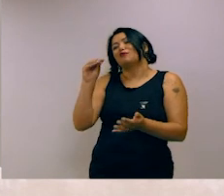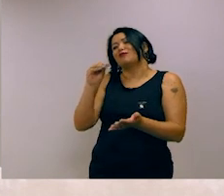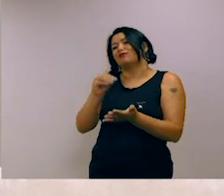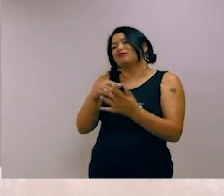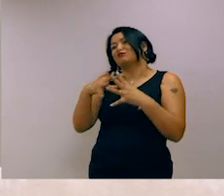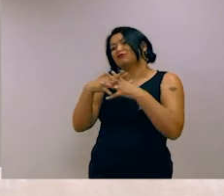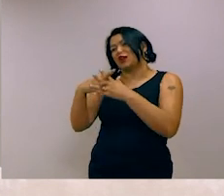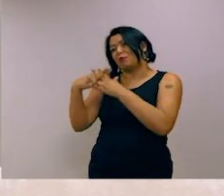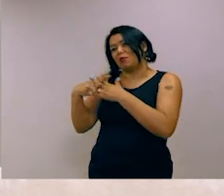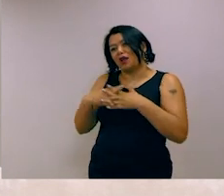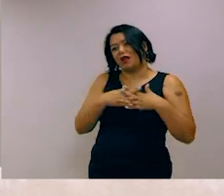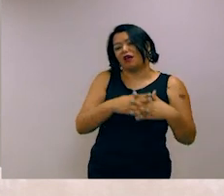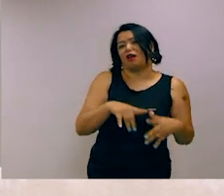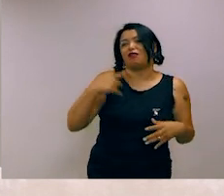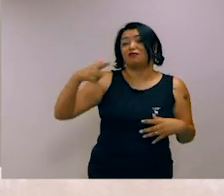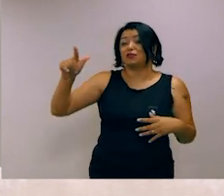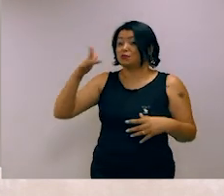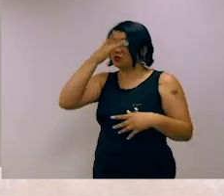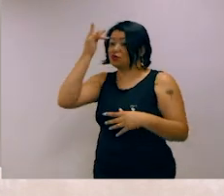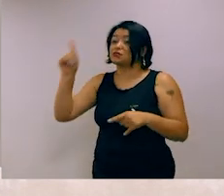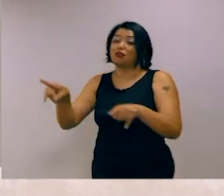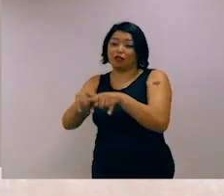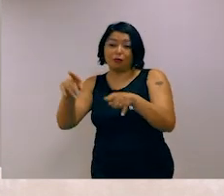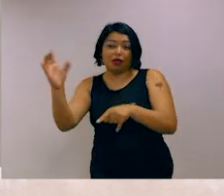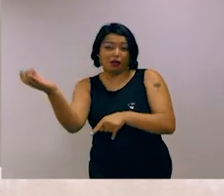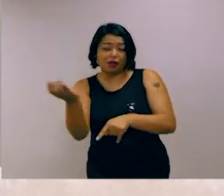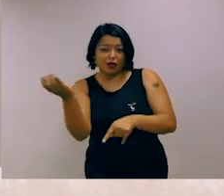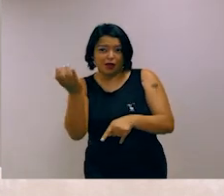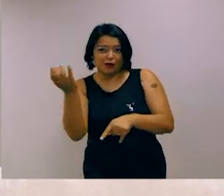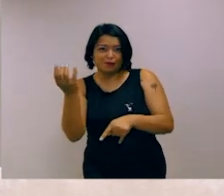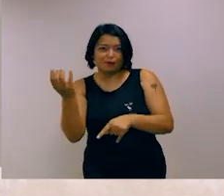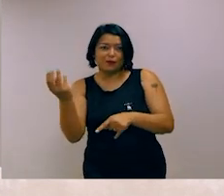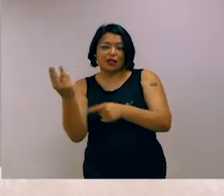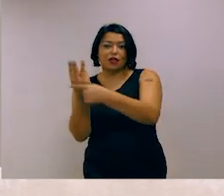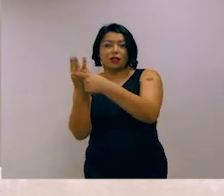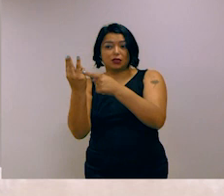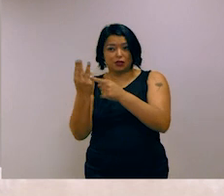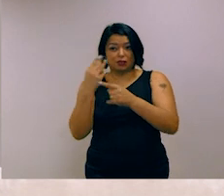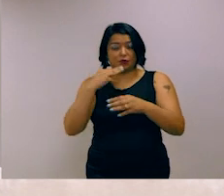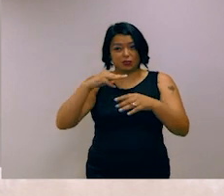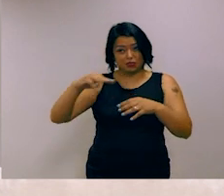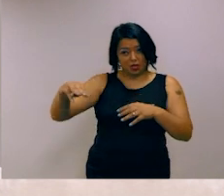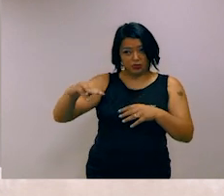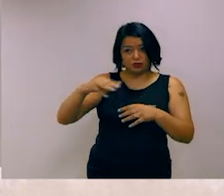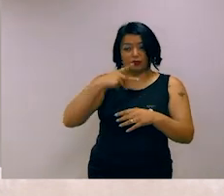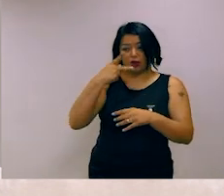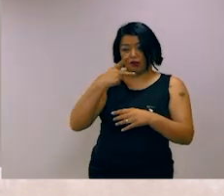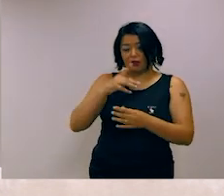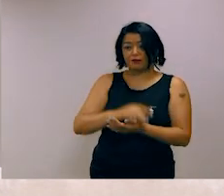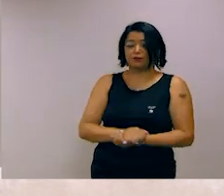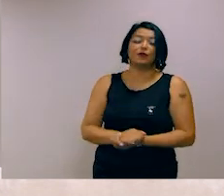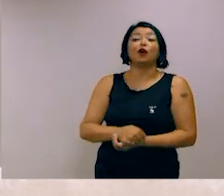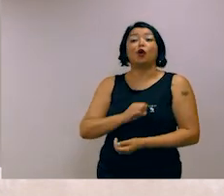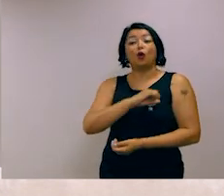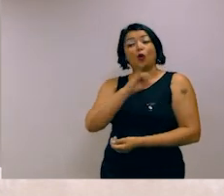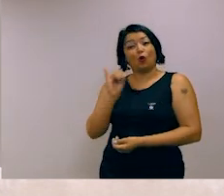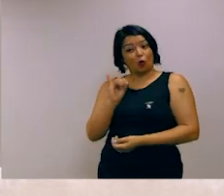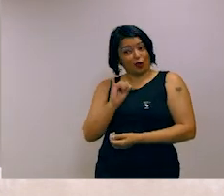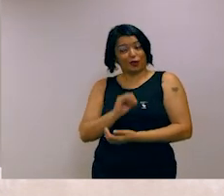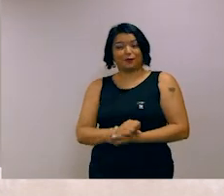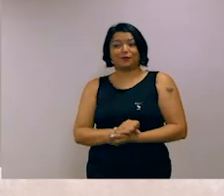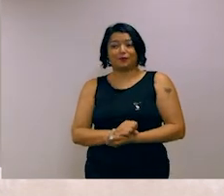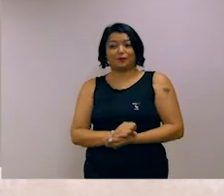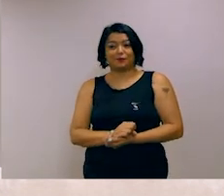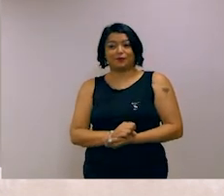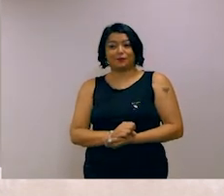Let's have one more. The emotional relatives message from the family that said, "Hello, this is a reminder